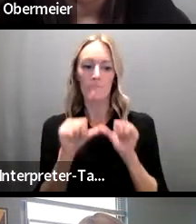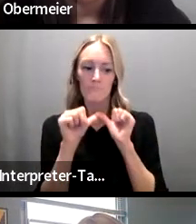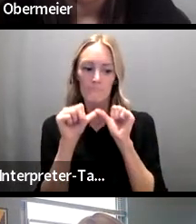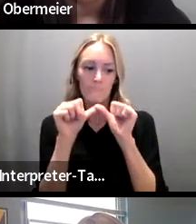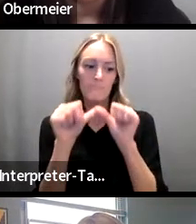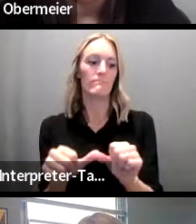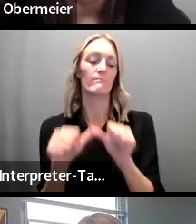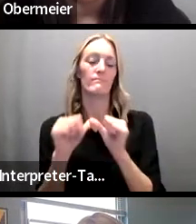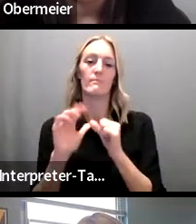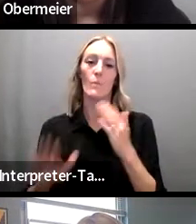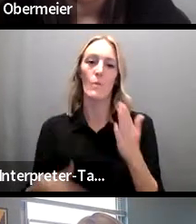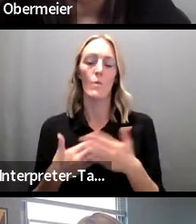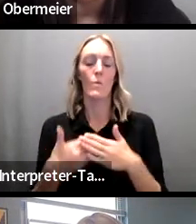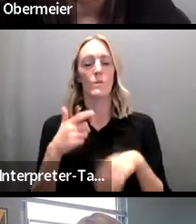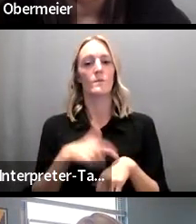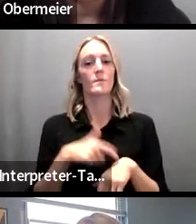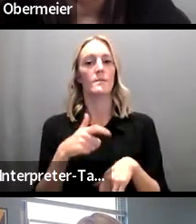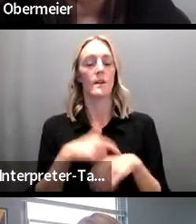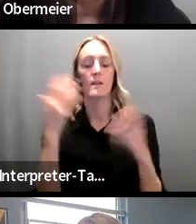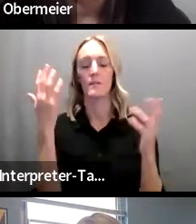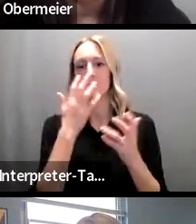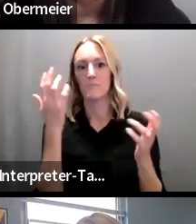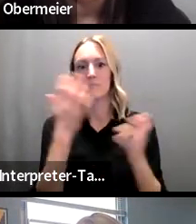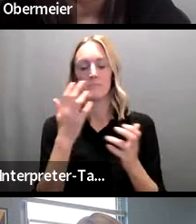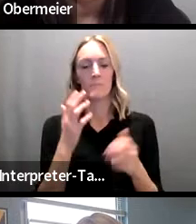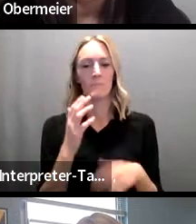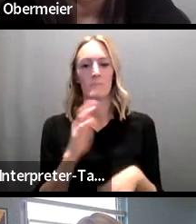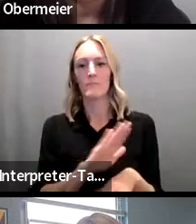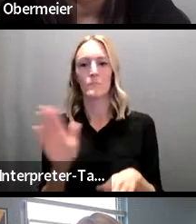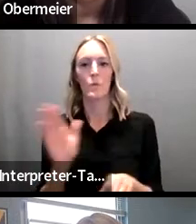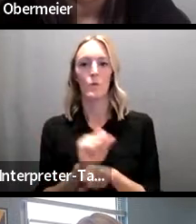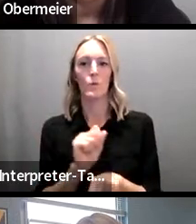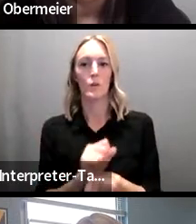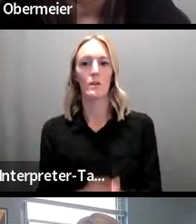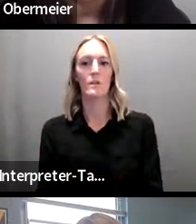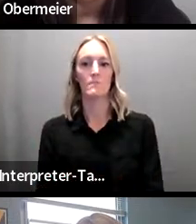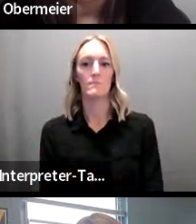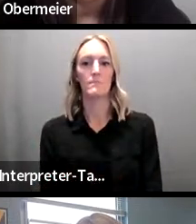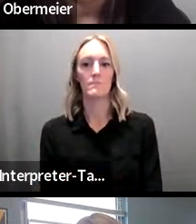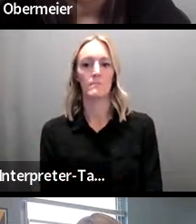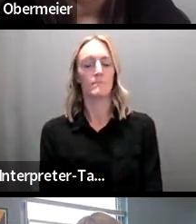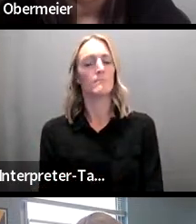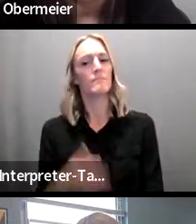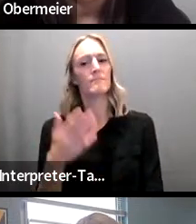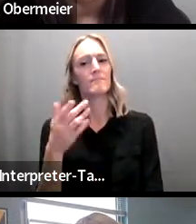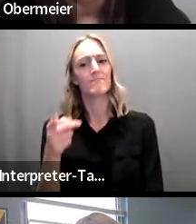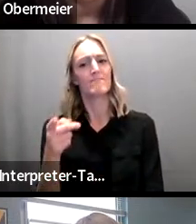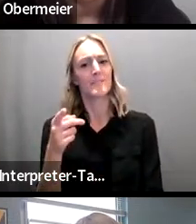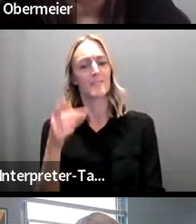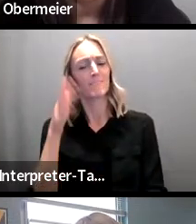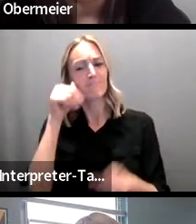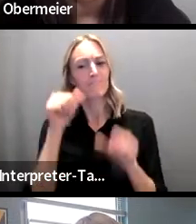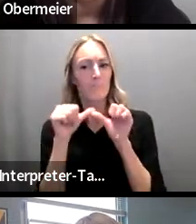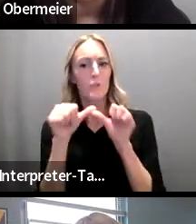whole time. I'm so amazed with all the work that you're doing. You persist. It's amazing.